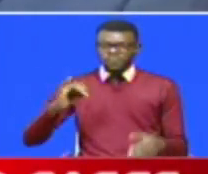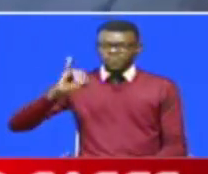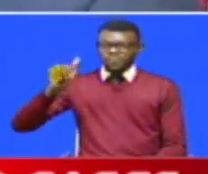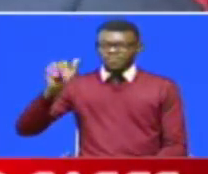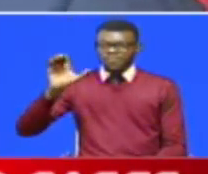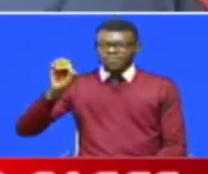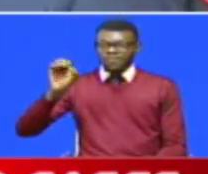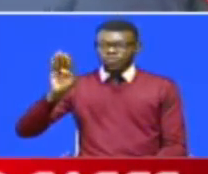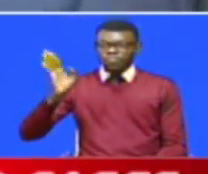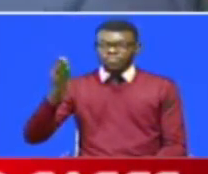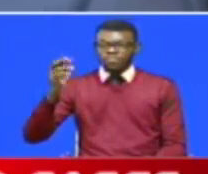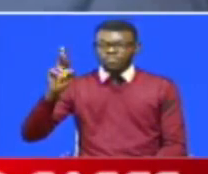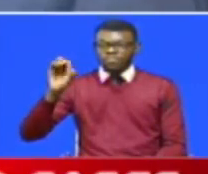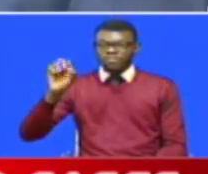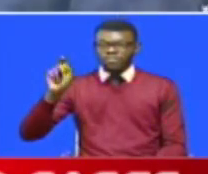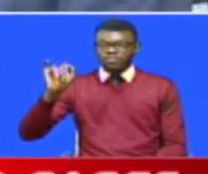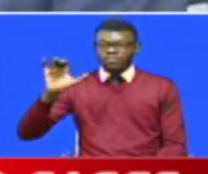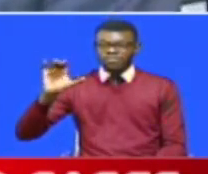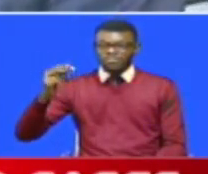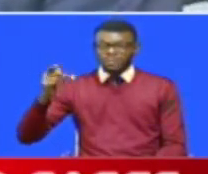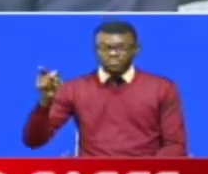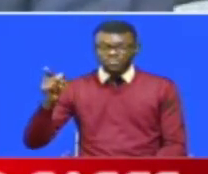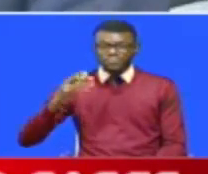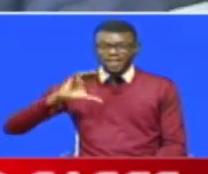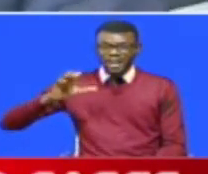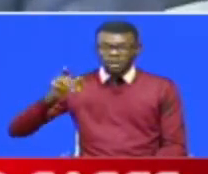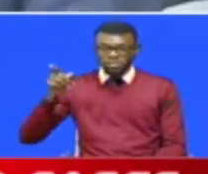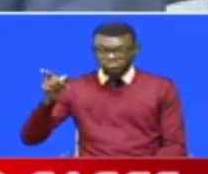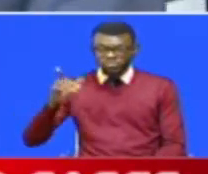Jacob Rotich is the county epidemiologist.